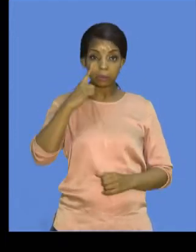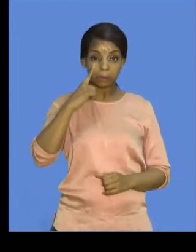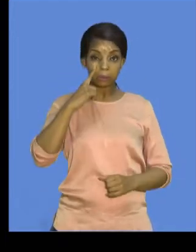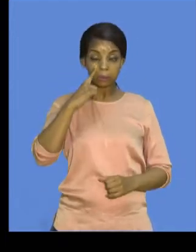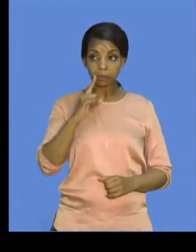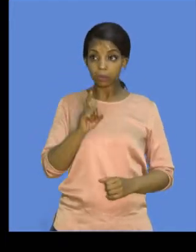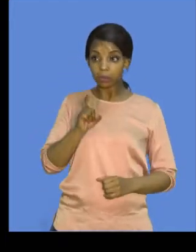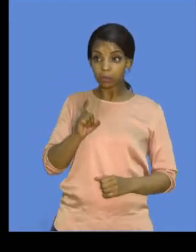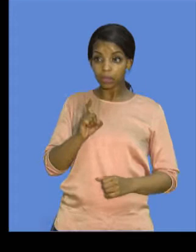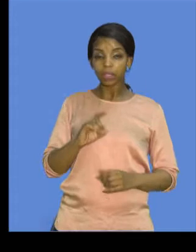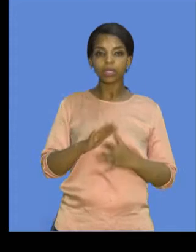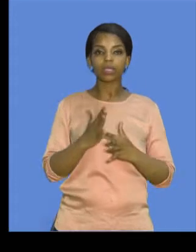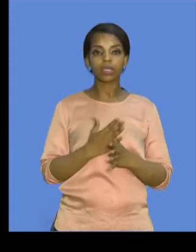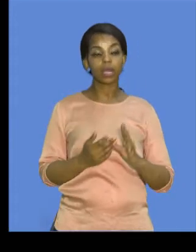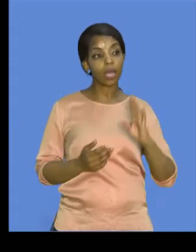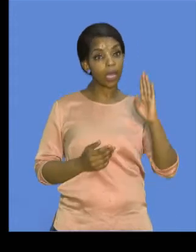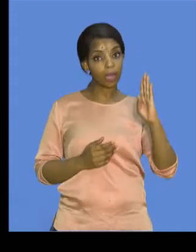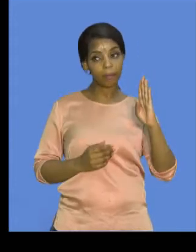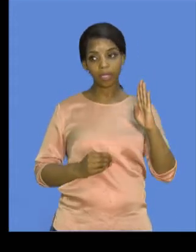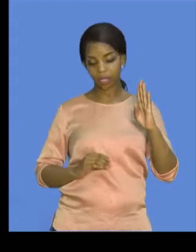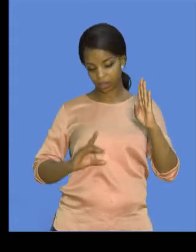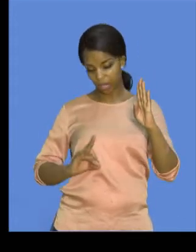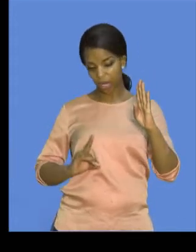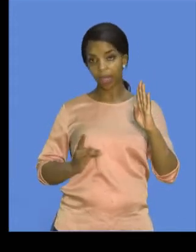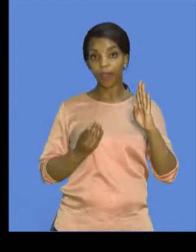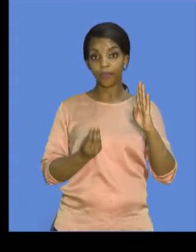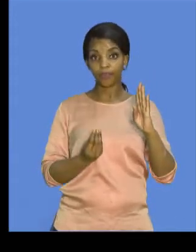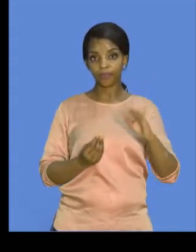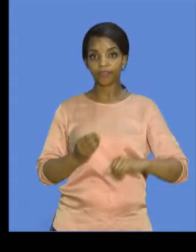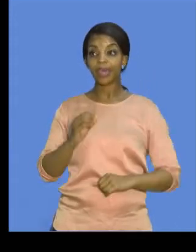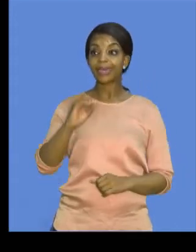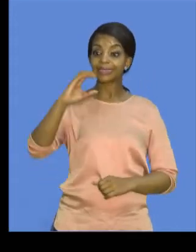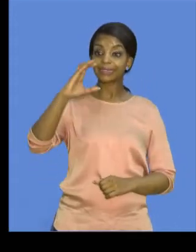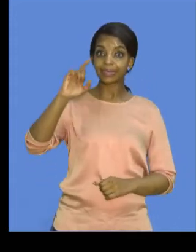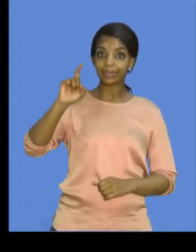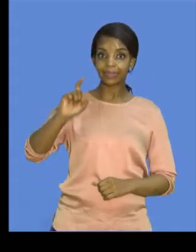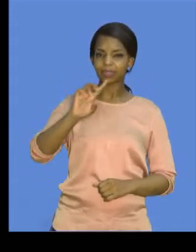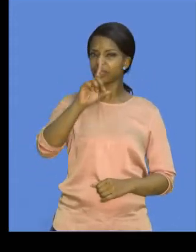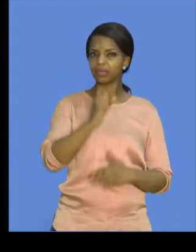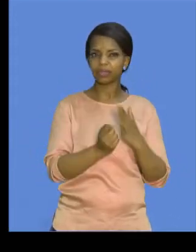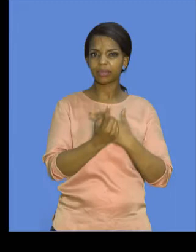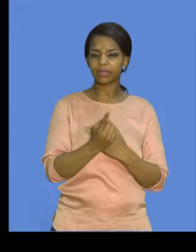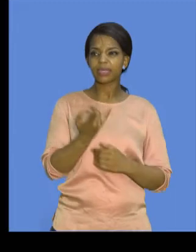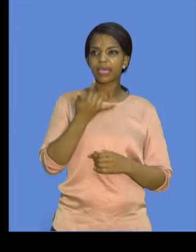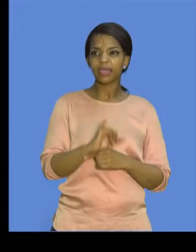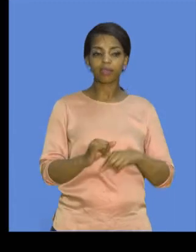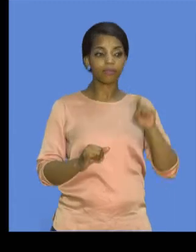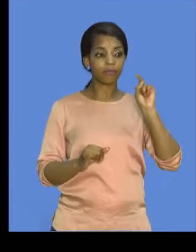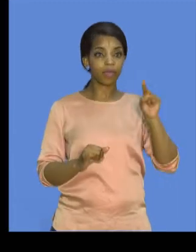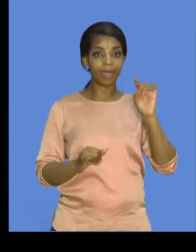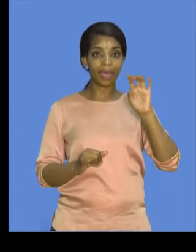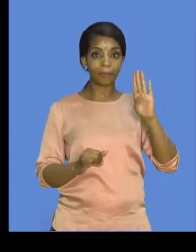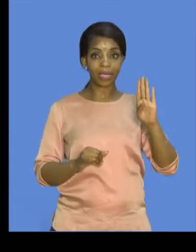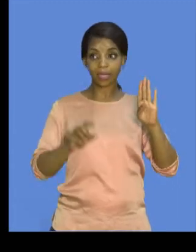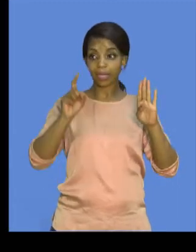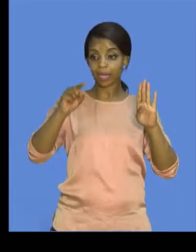forces that act on object C due to object B and D, right, what is actually happening? If these two are attracting